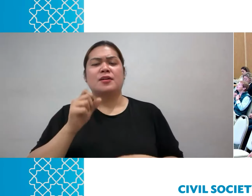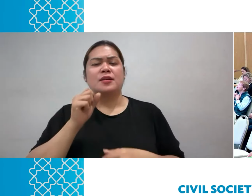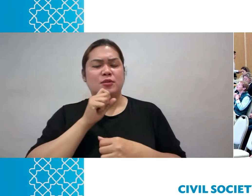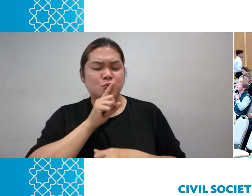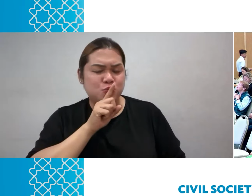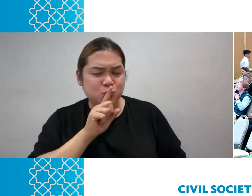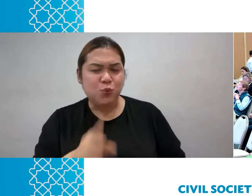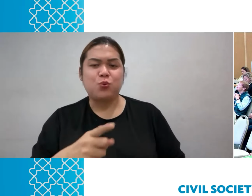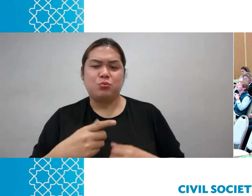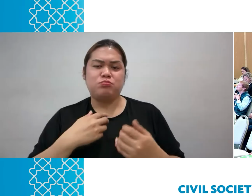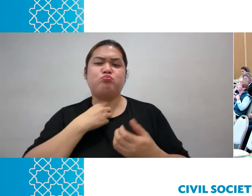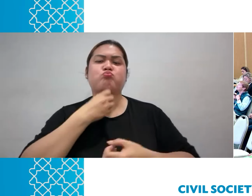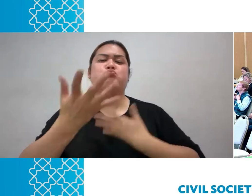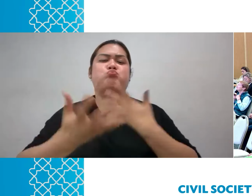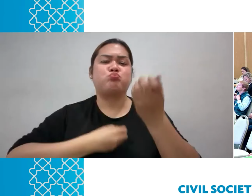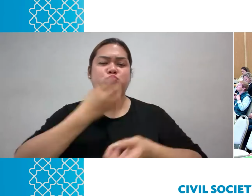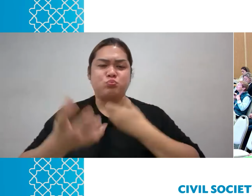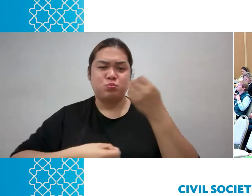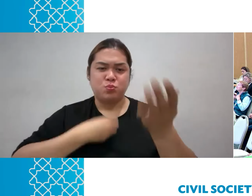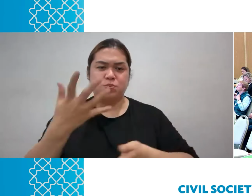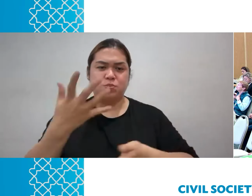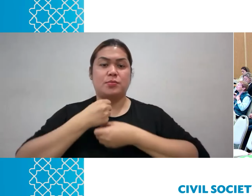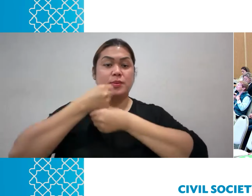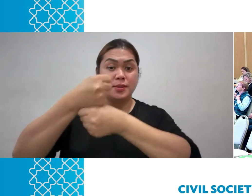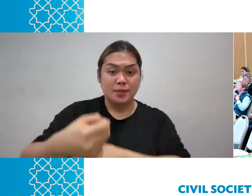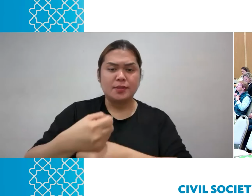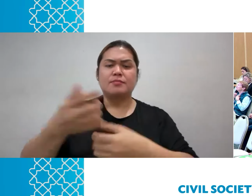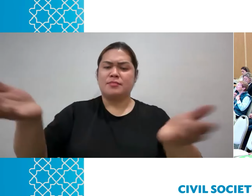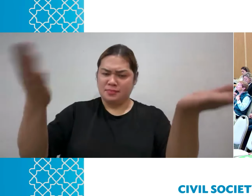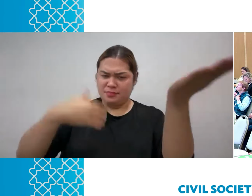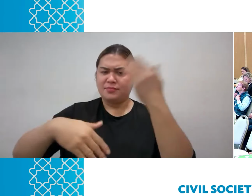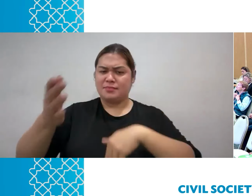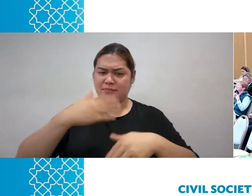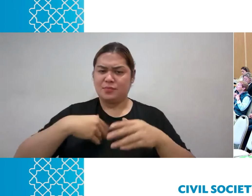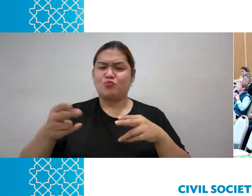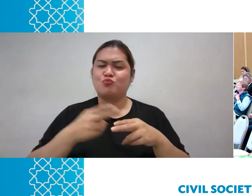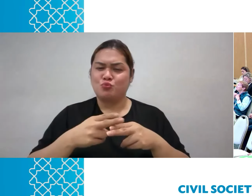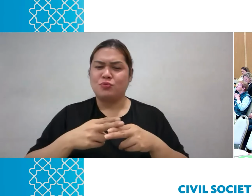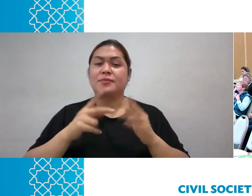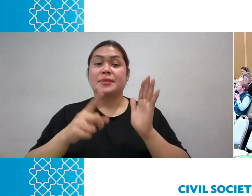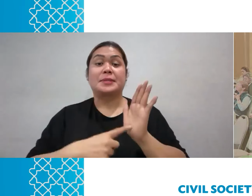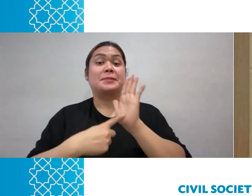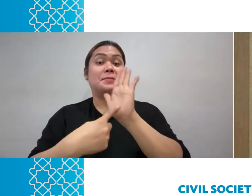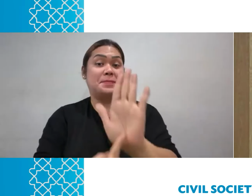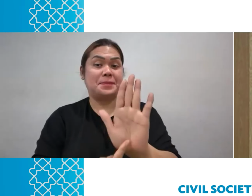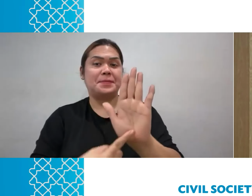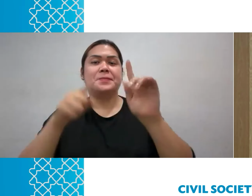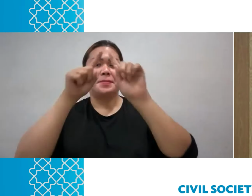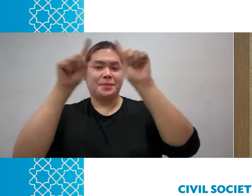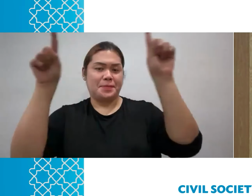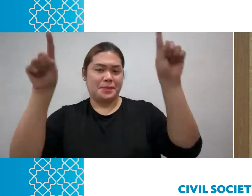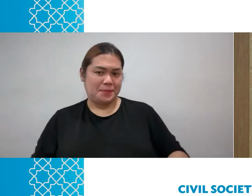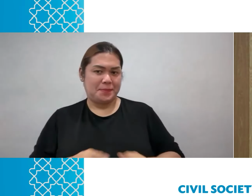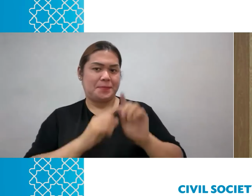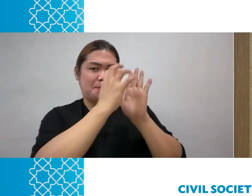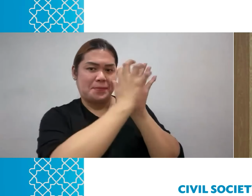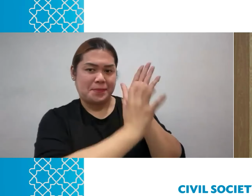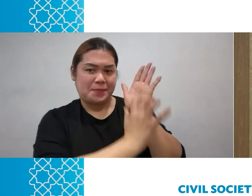represented. So, coming soon, we will show a series of statements to the room, and we want to hear from